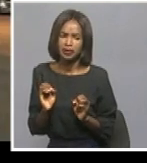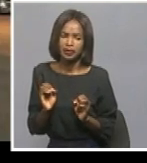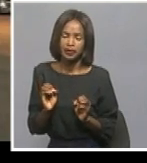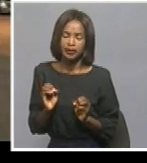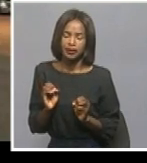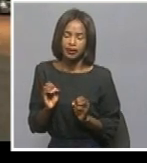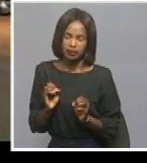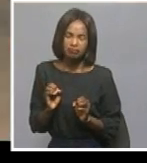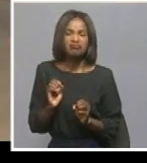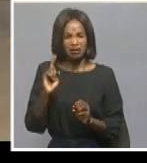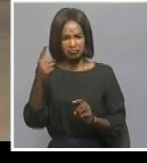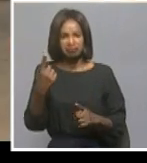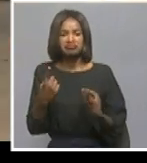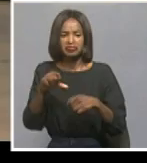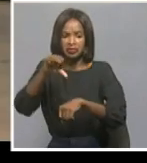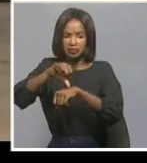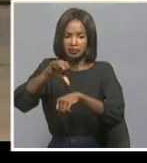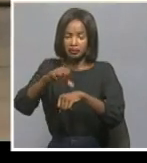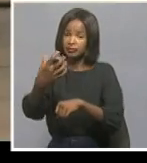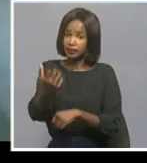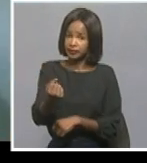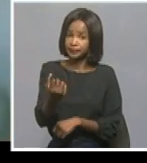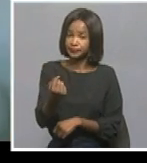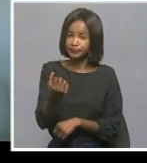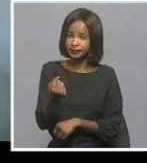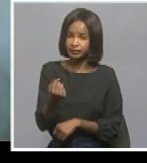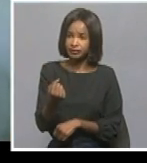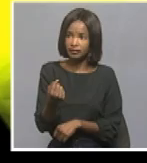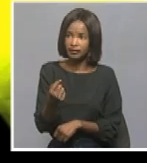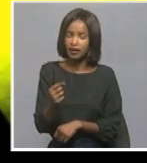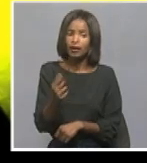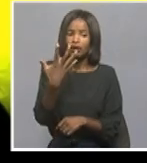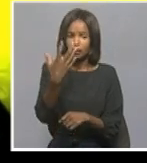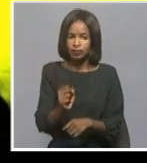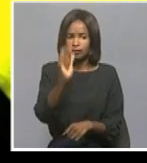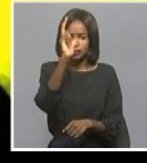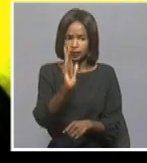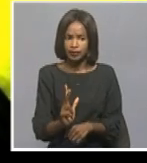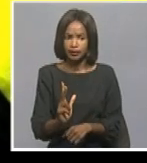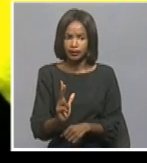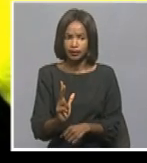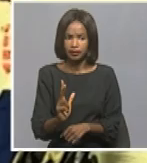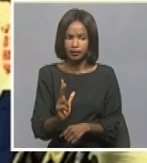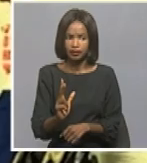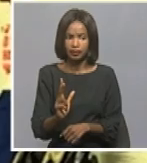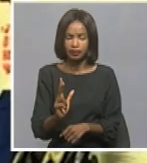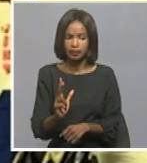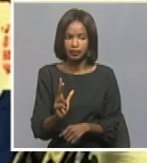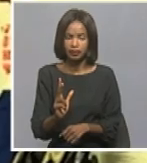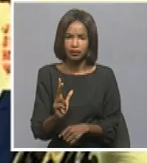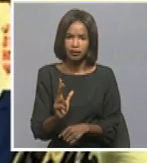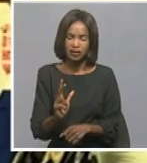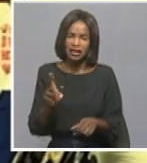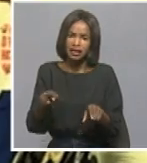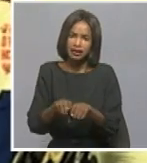There were some instances, but in those cases, the traveler will be returned. I think even